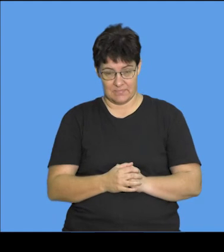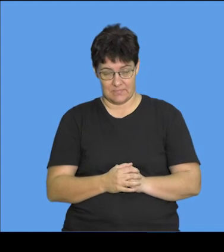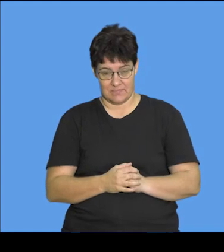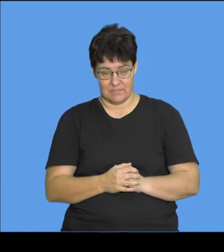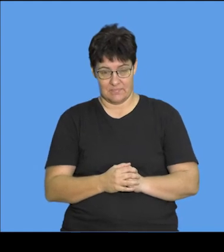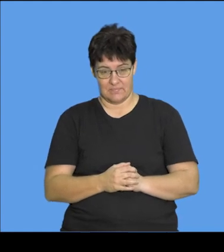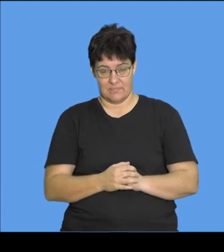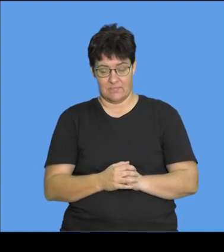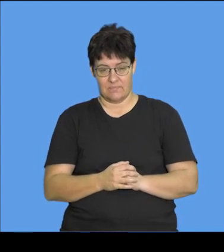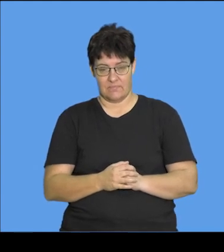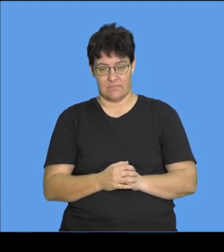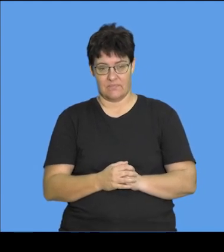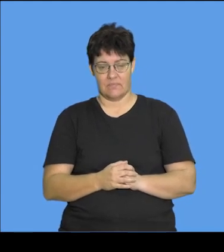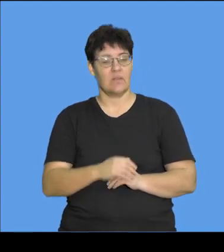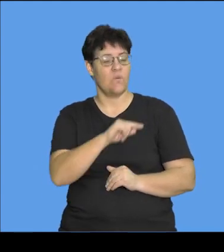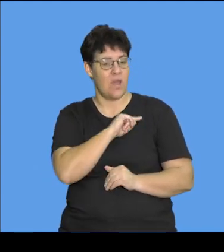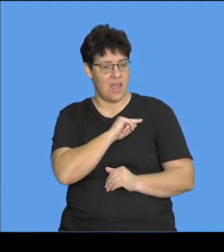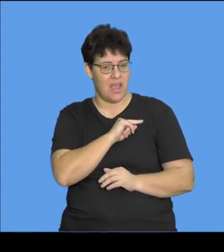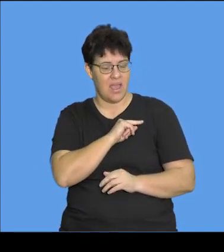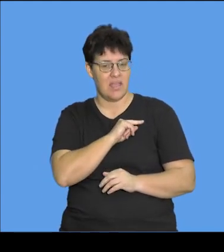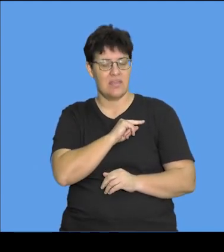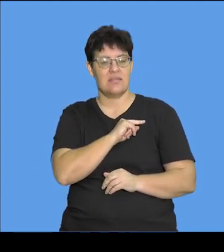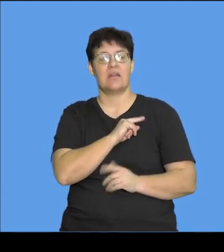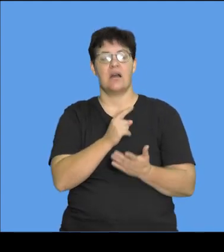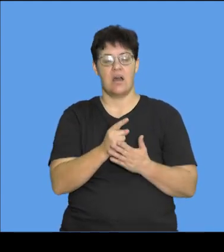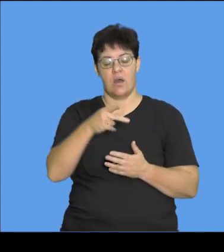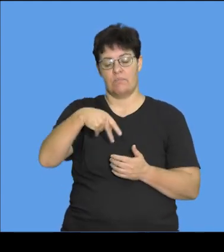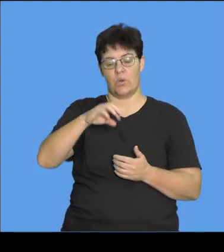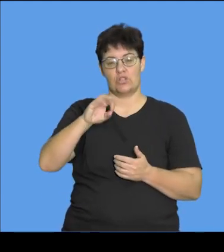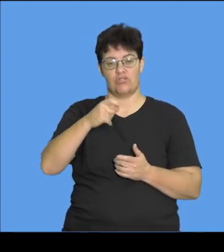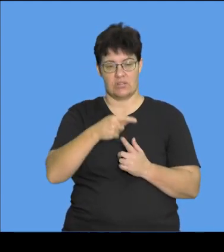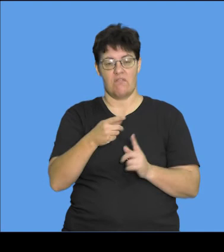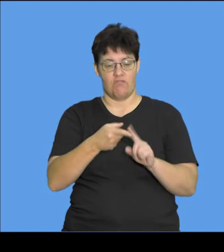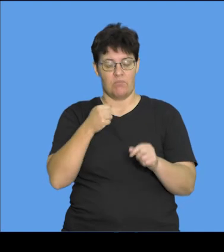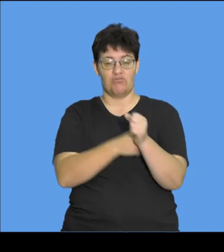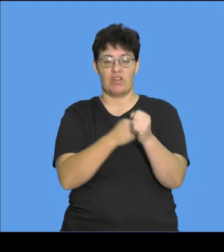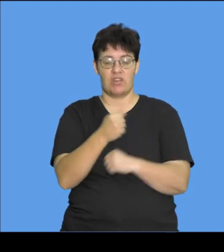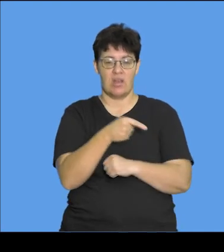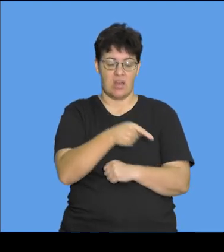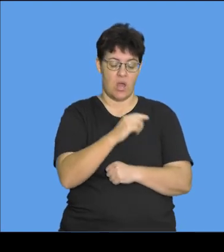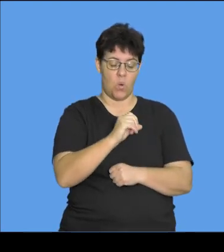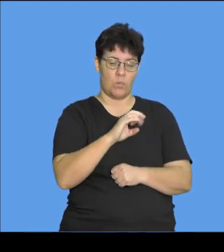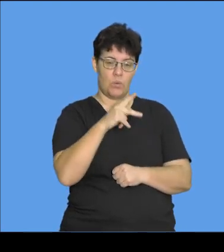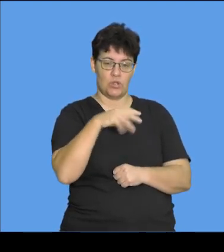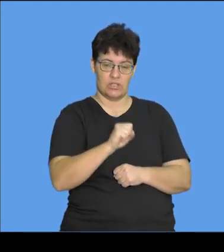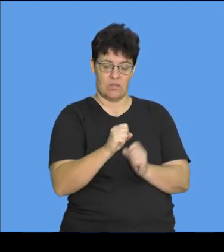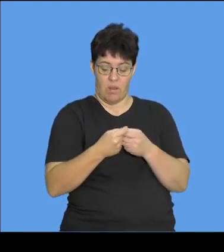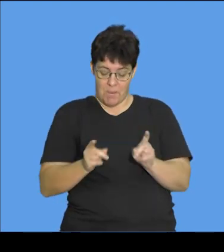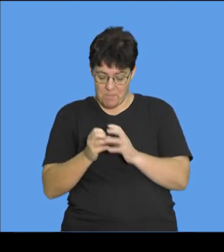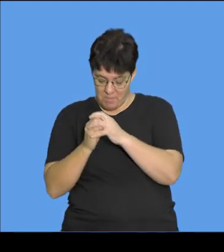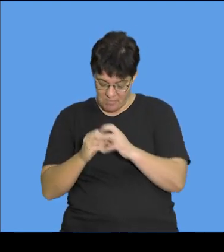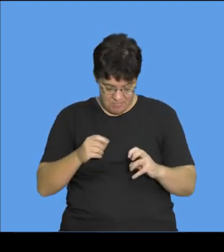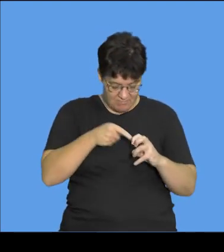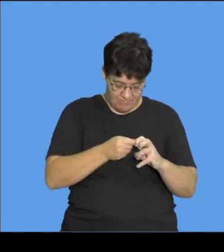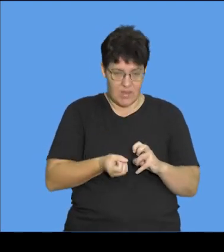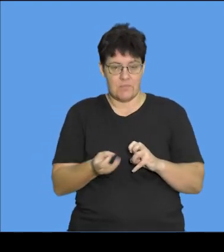This is all due to the release of progesterone from the structure called the corpus luteum. Let's try and understand